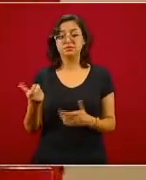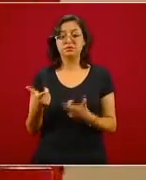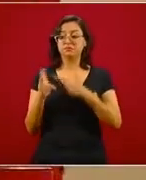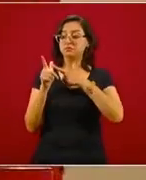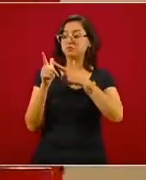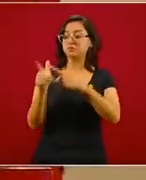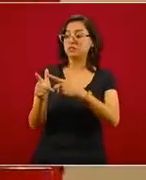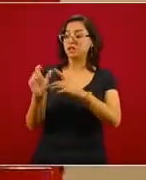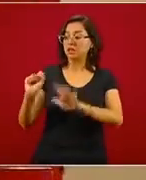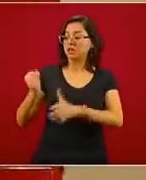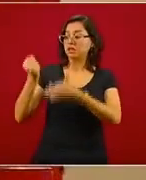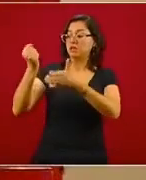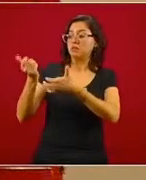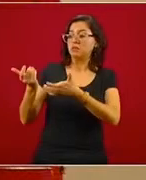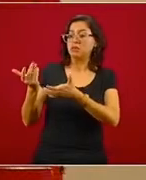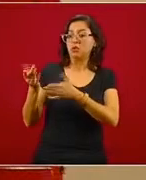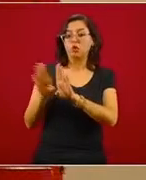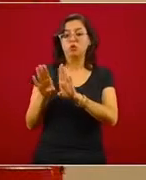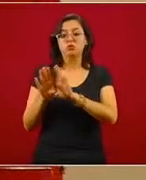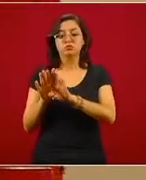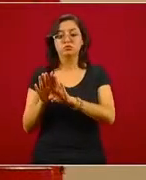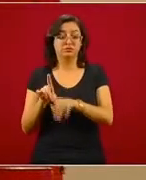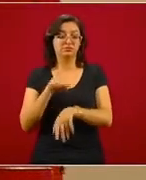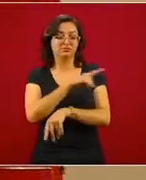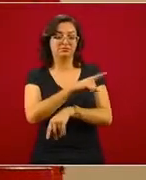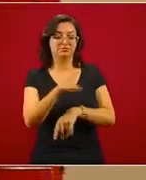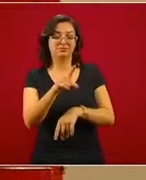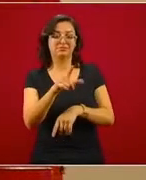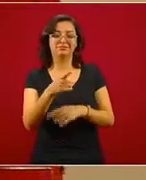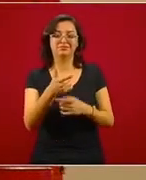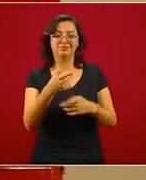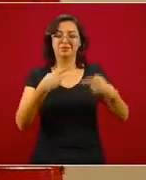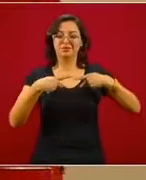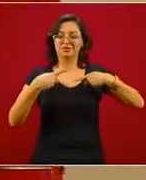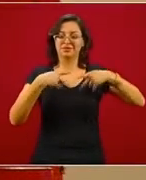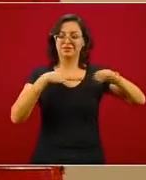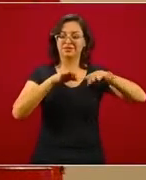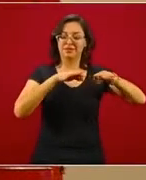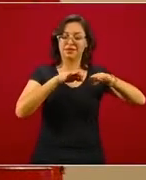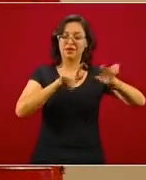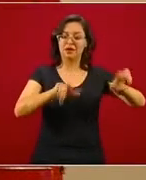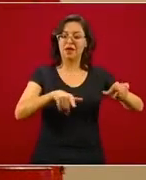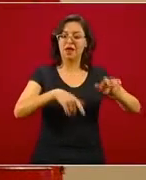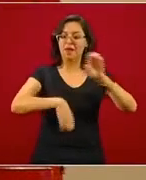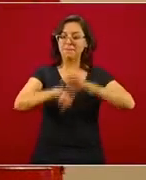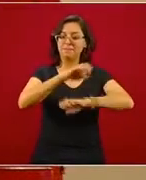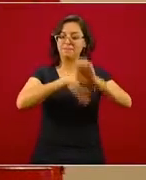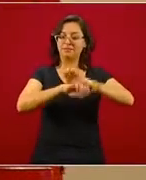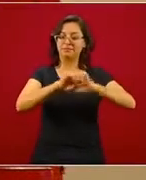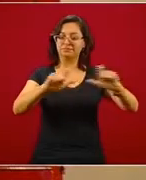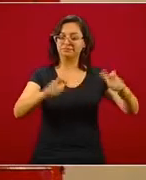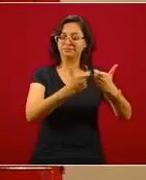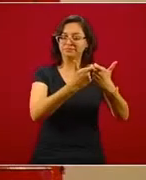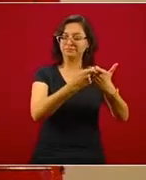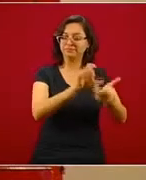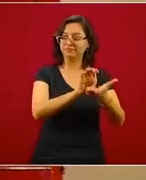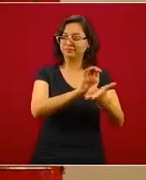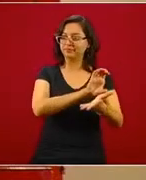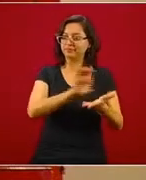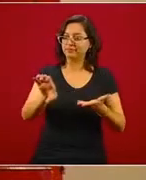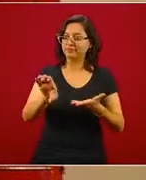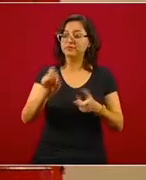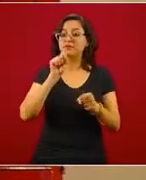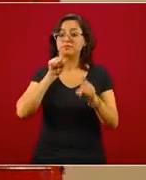The Mexican Social Security Institute maintains itself from the quotas that people pay to it, the